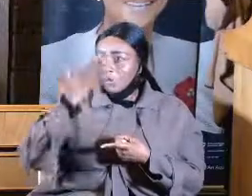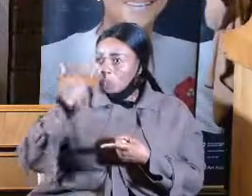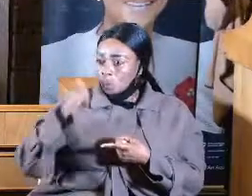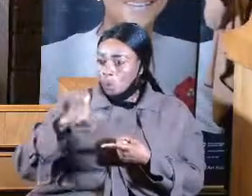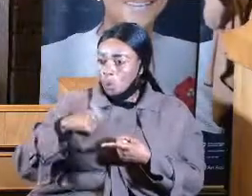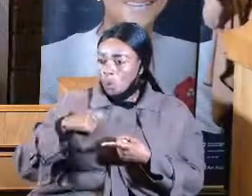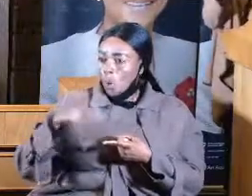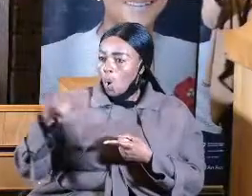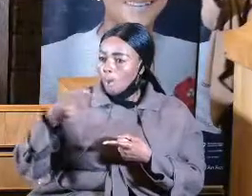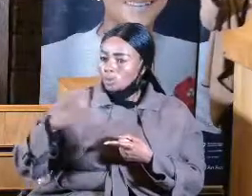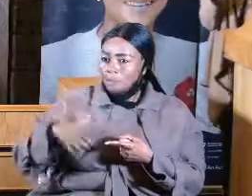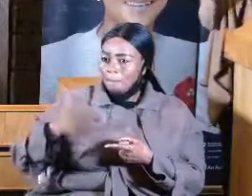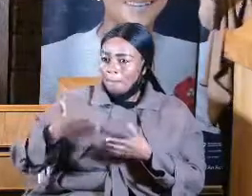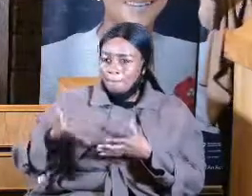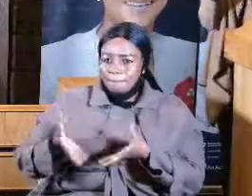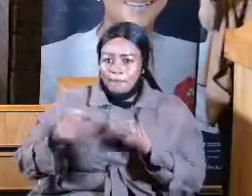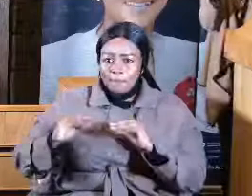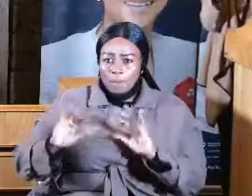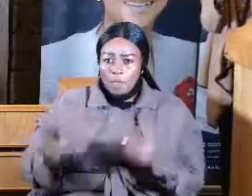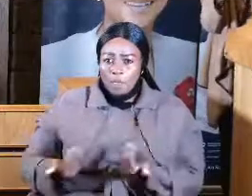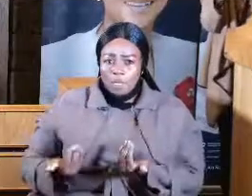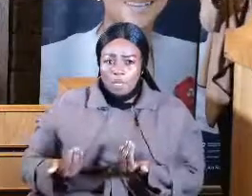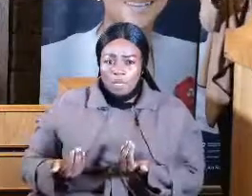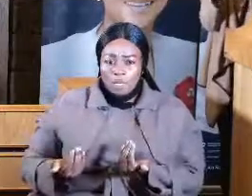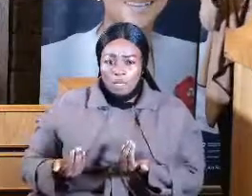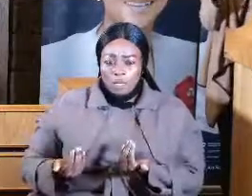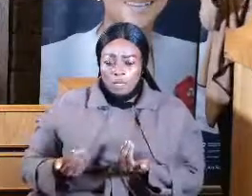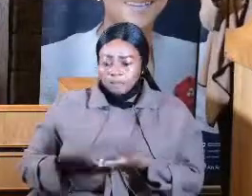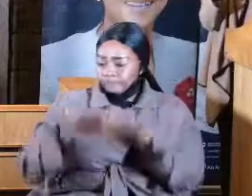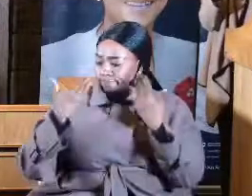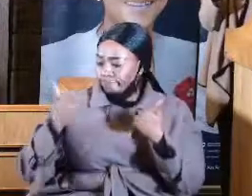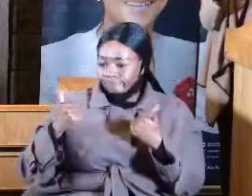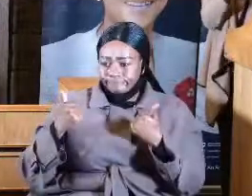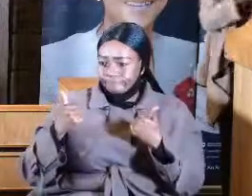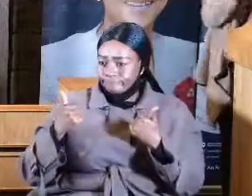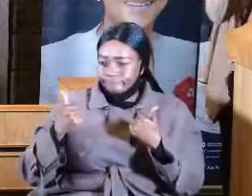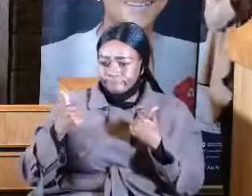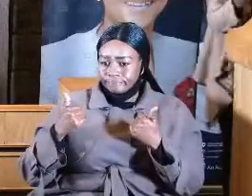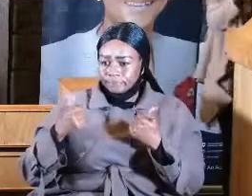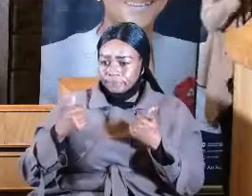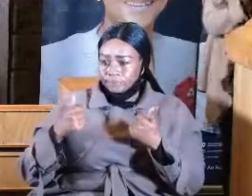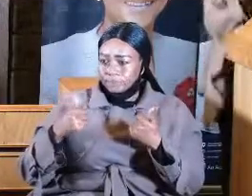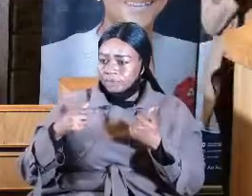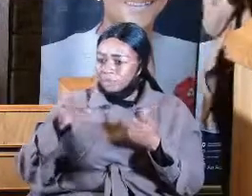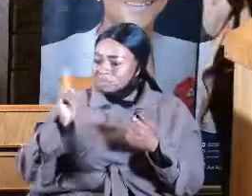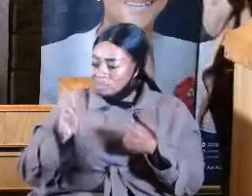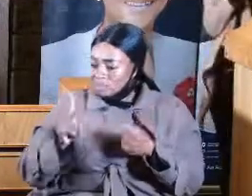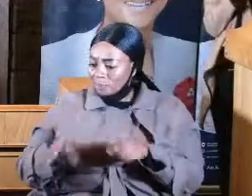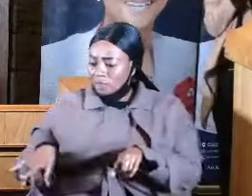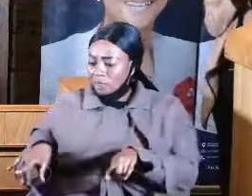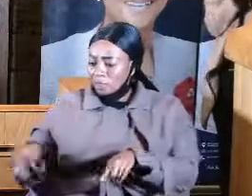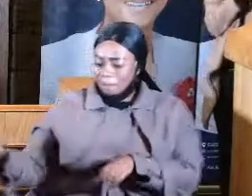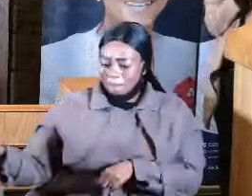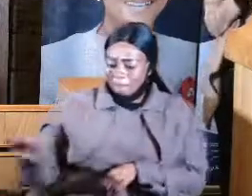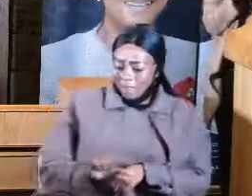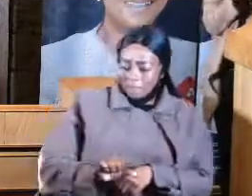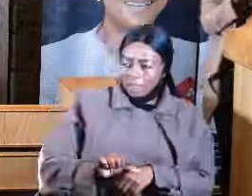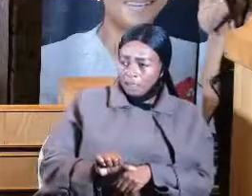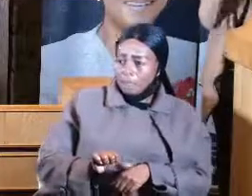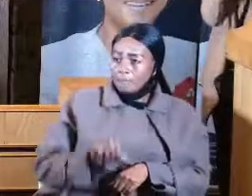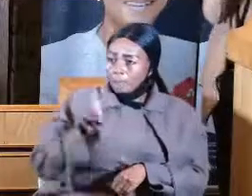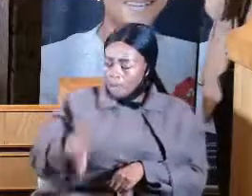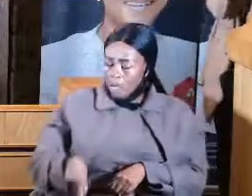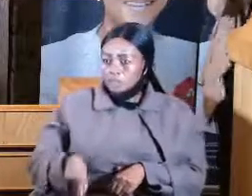hormones. They also don't know, they are also turned away from getting their hormones because they